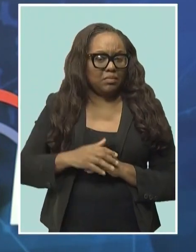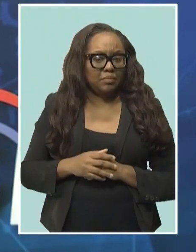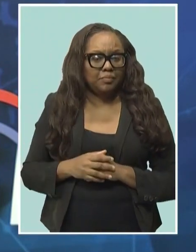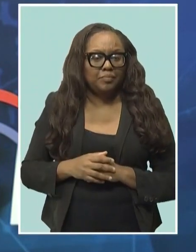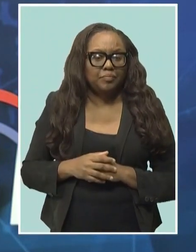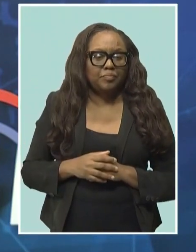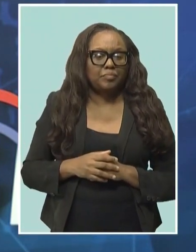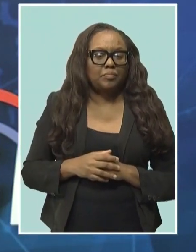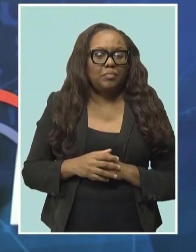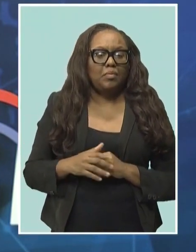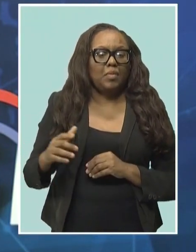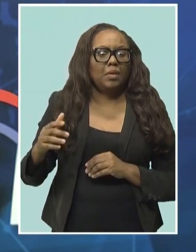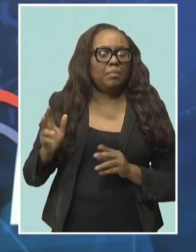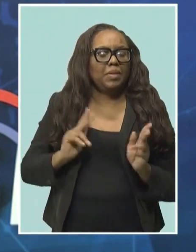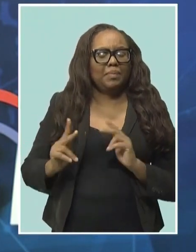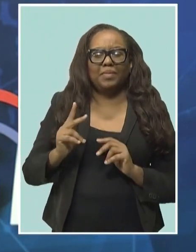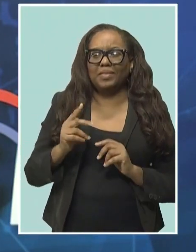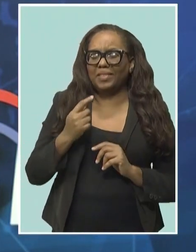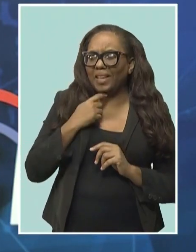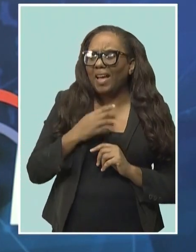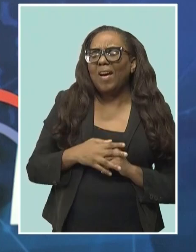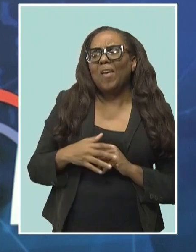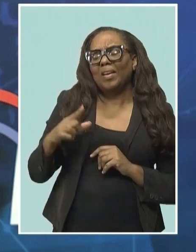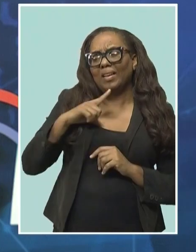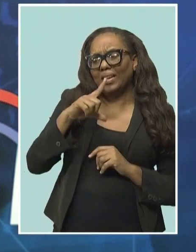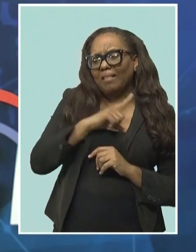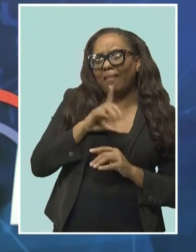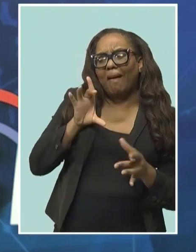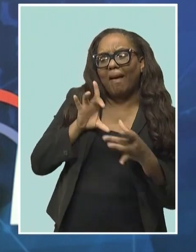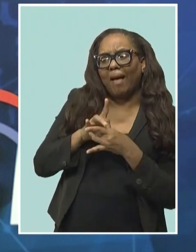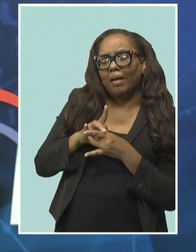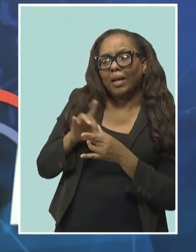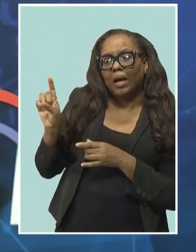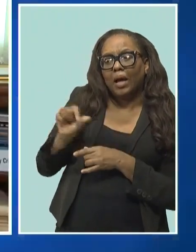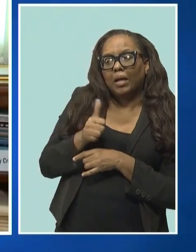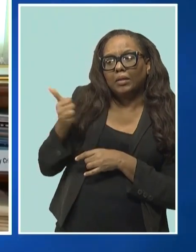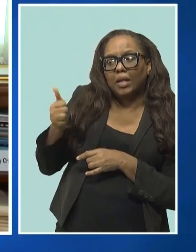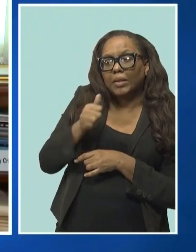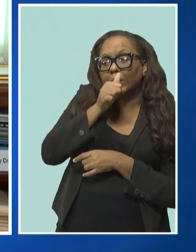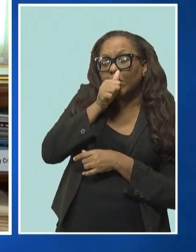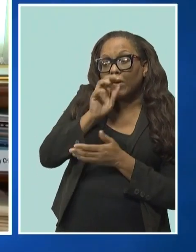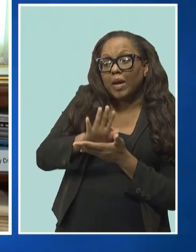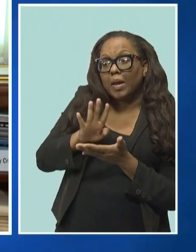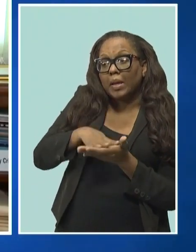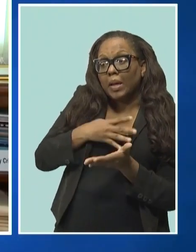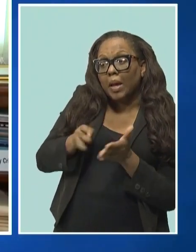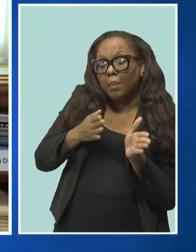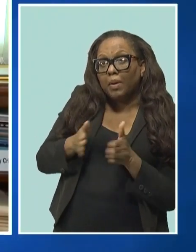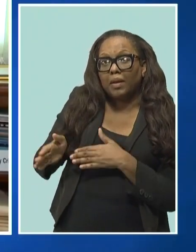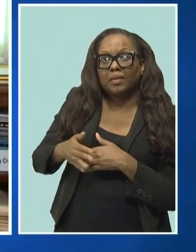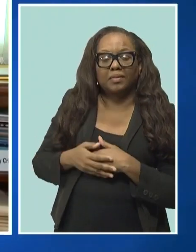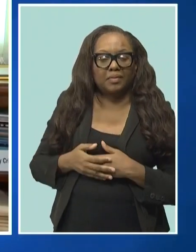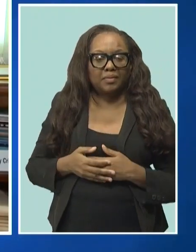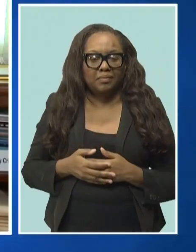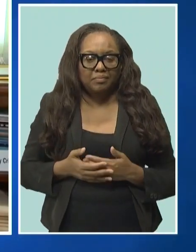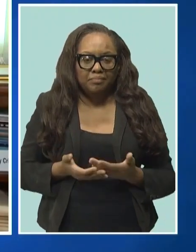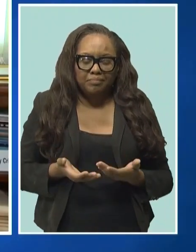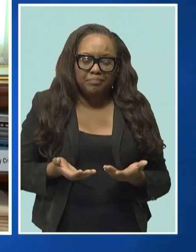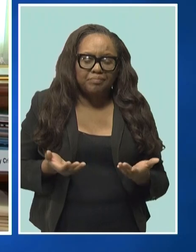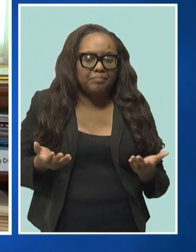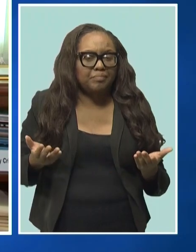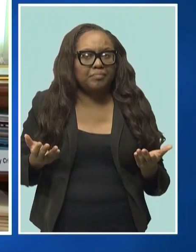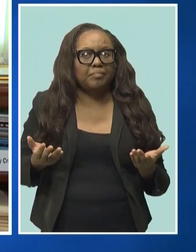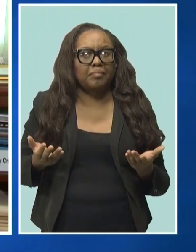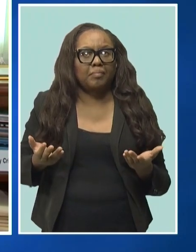that the legislation is connected to any hidden agenda. Barbados has got to be the last country in the Caribbean right